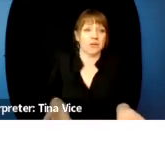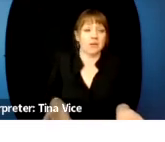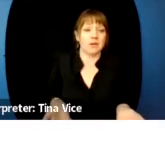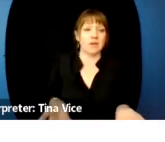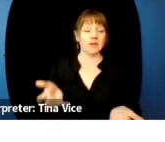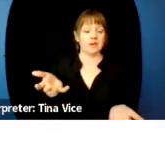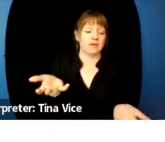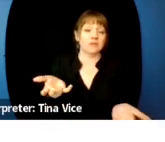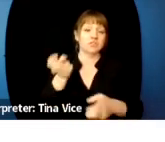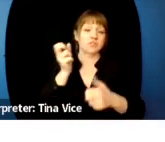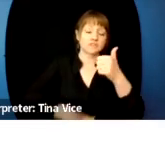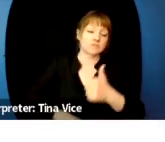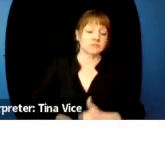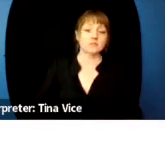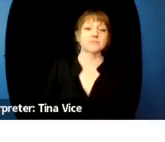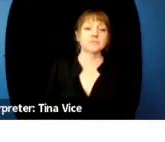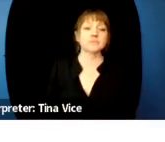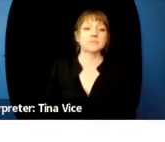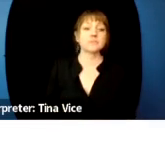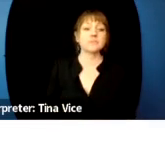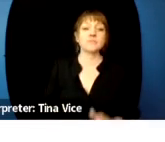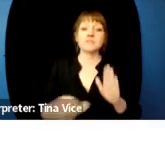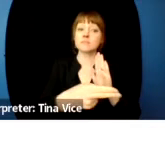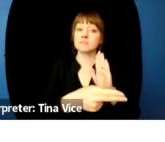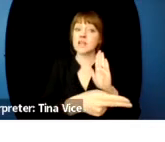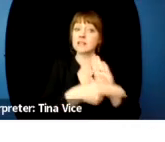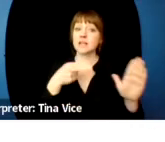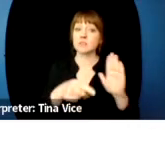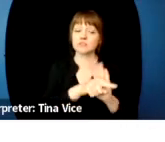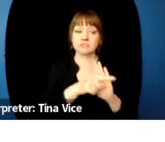middle. We get stigma from some recovered communities.